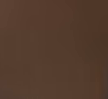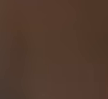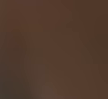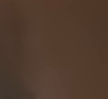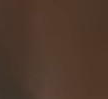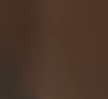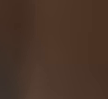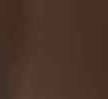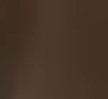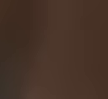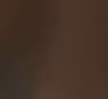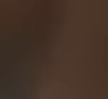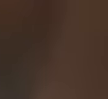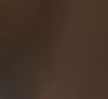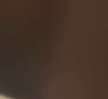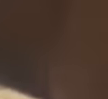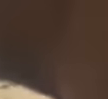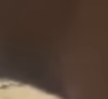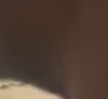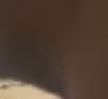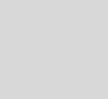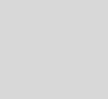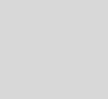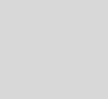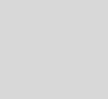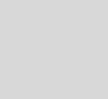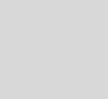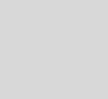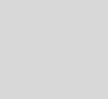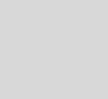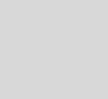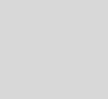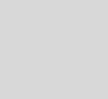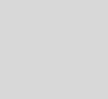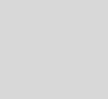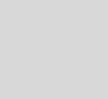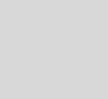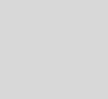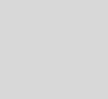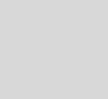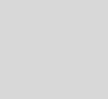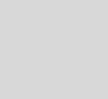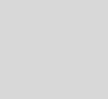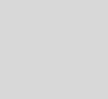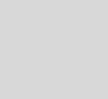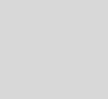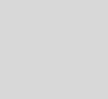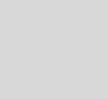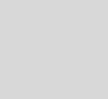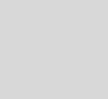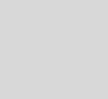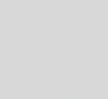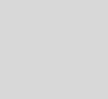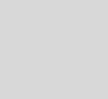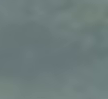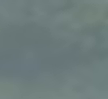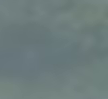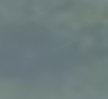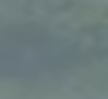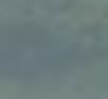you're by the beach. If you're sick, stay home. Wear a mask. Oh, Social distance, remember, 6